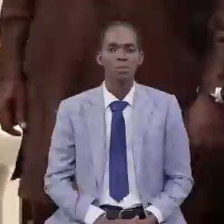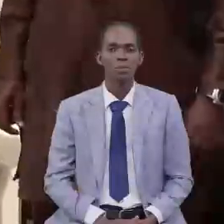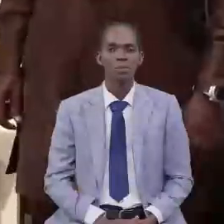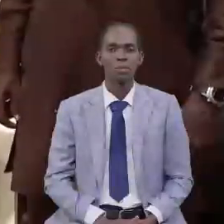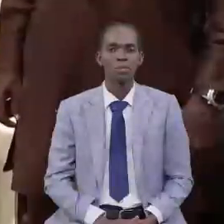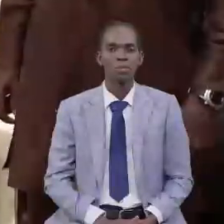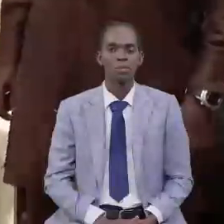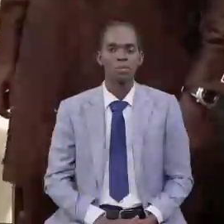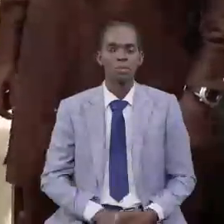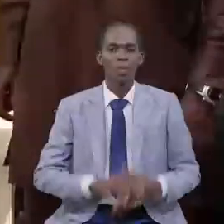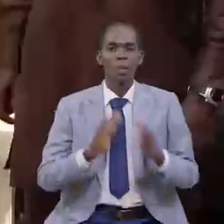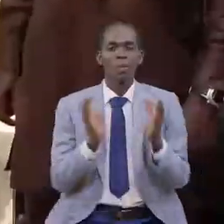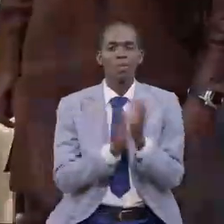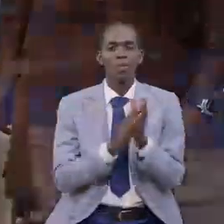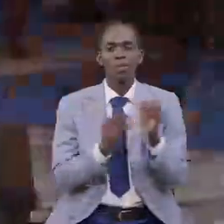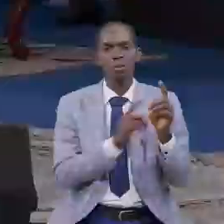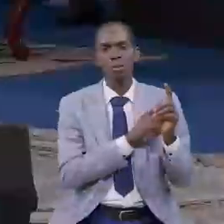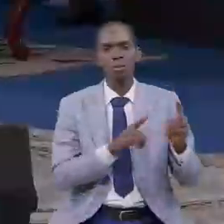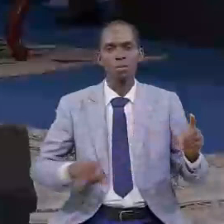Praise the Lord.